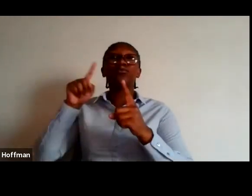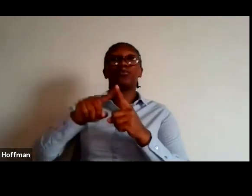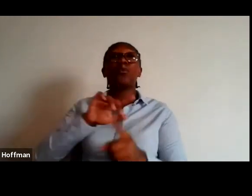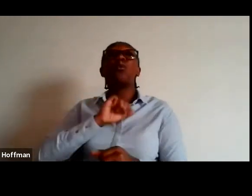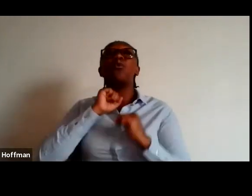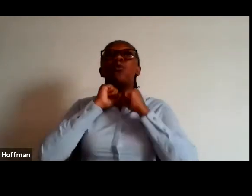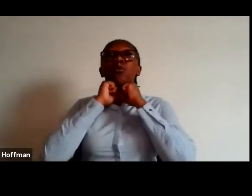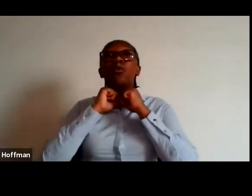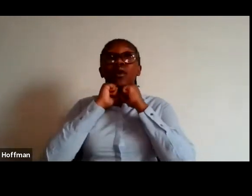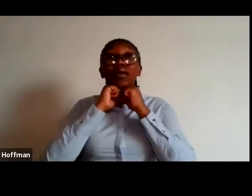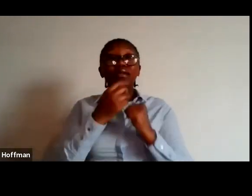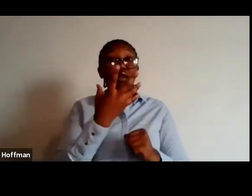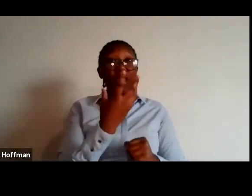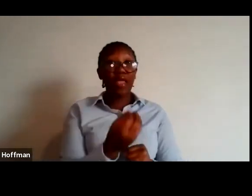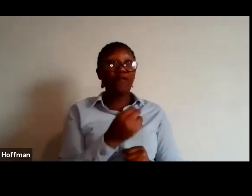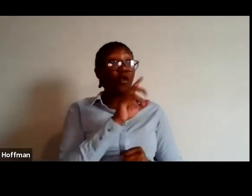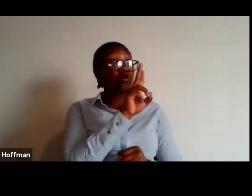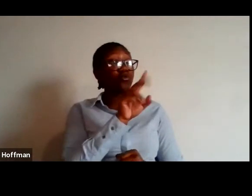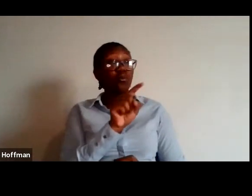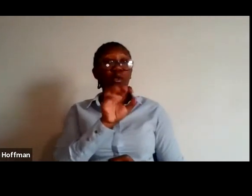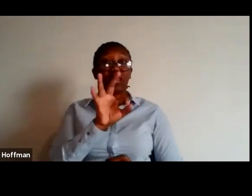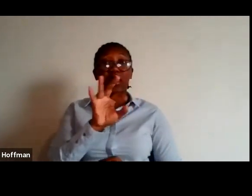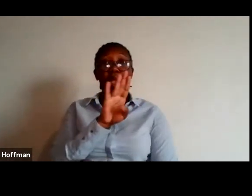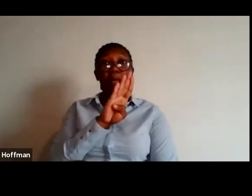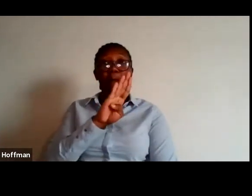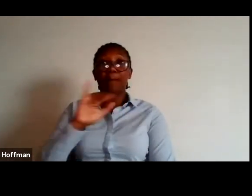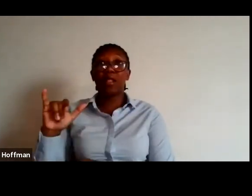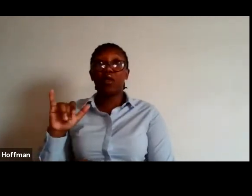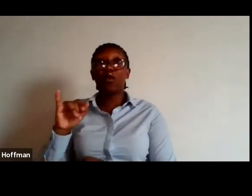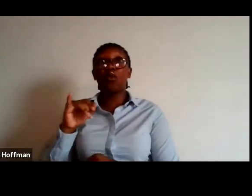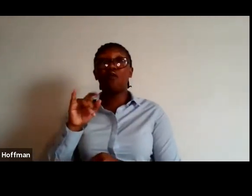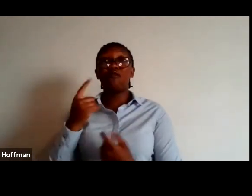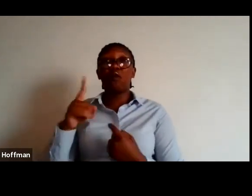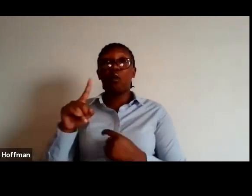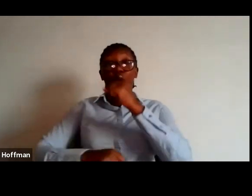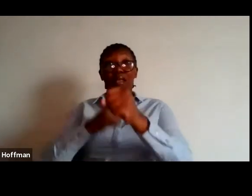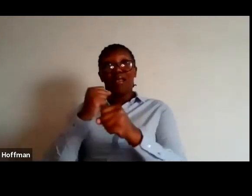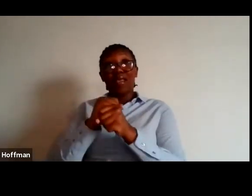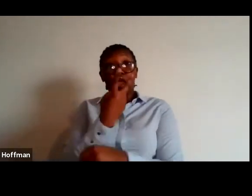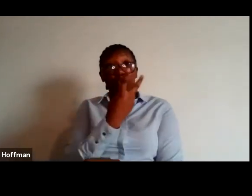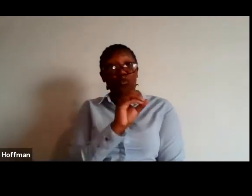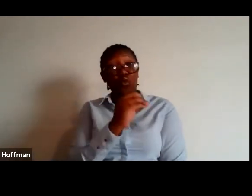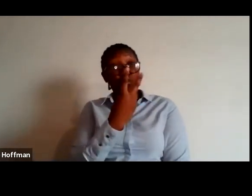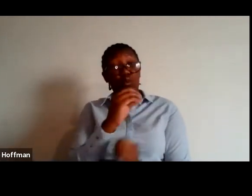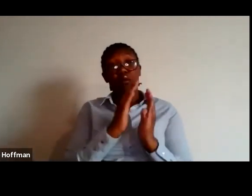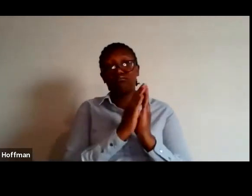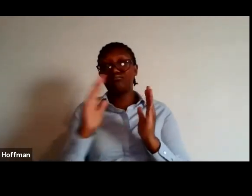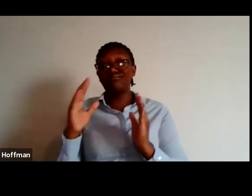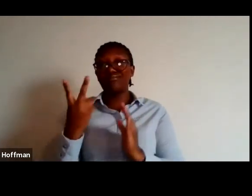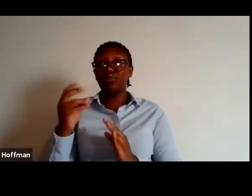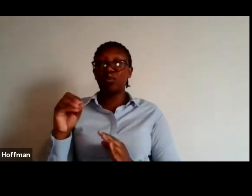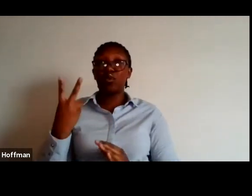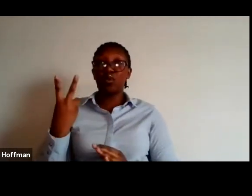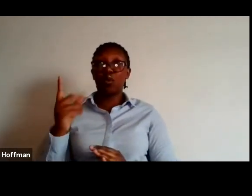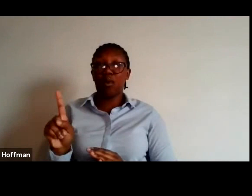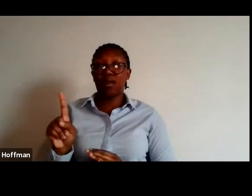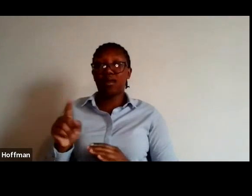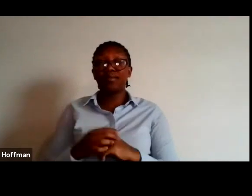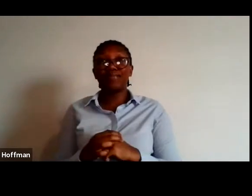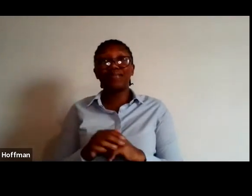to 2.3 billion for the whole of 2020-2021 financial year. SARS as